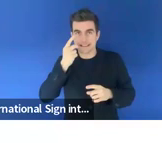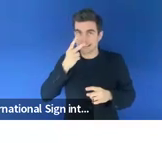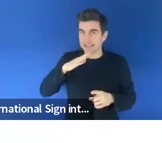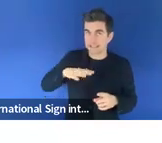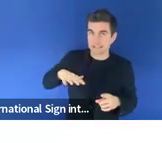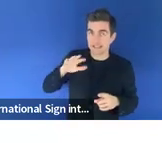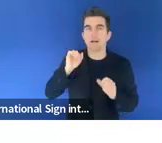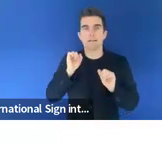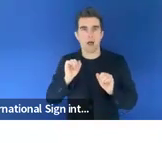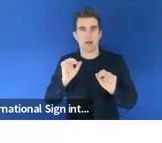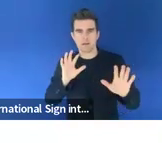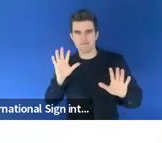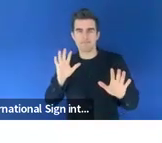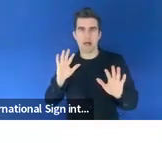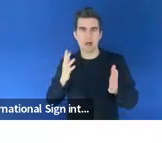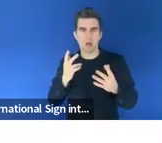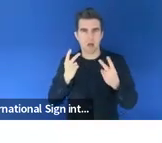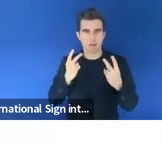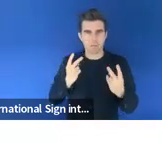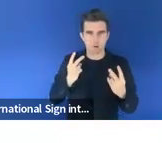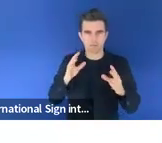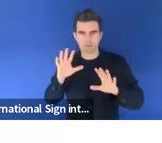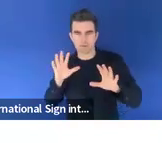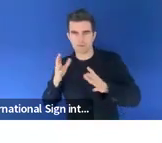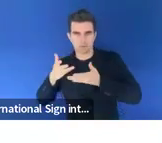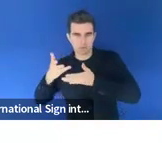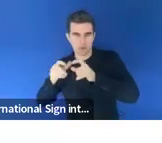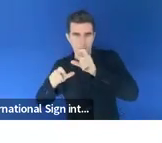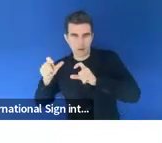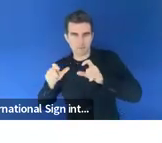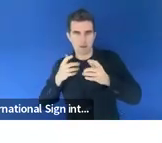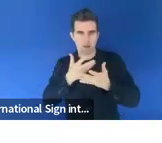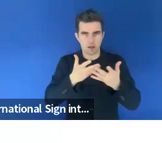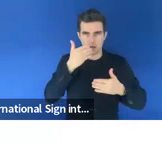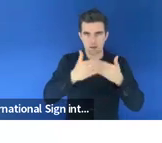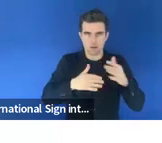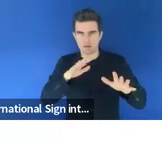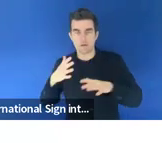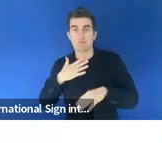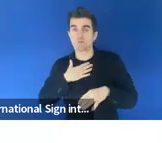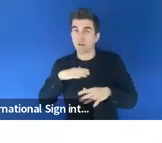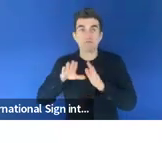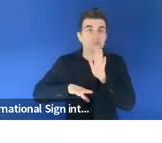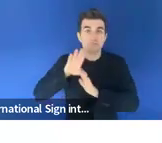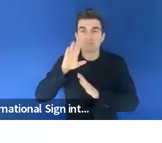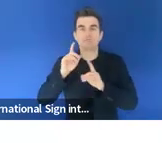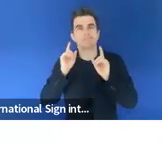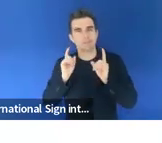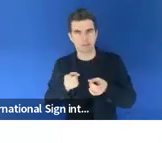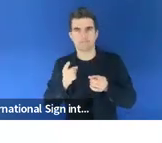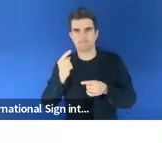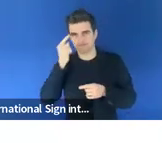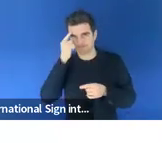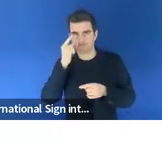yourself. I know this sounds very soft and fuzzy, but this is a really important part of what it is to grow an initiative. It's going to be a